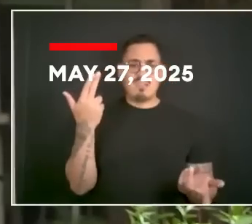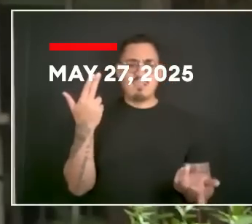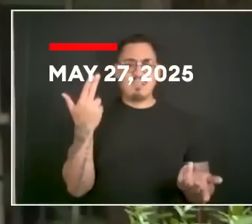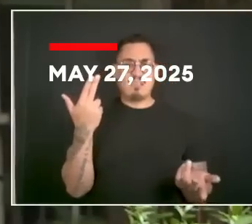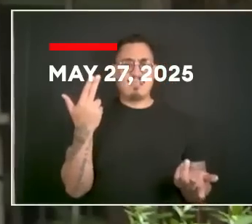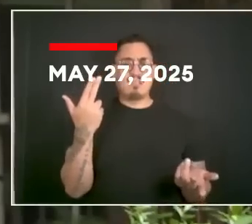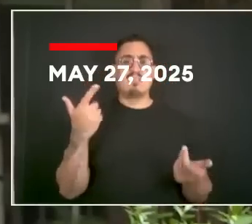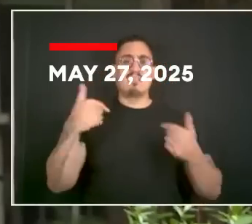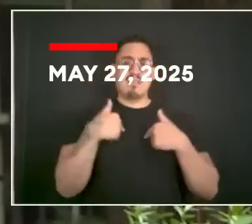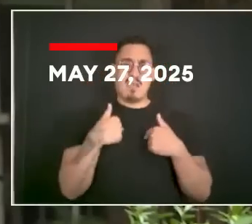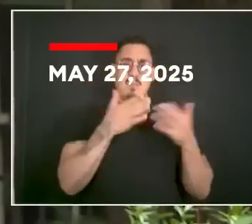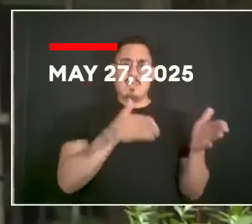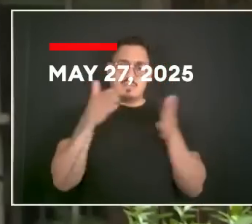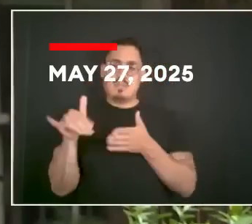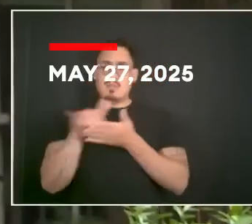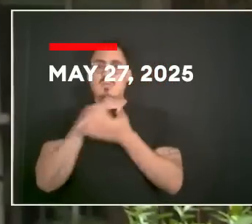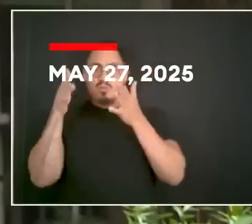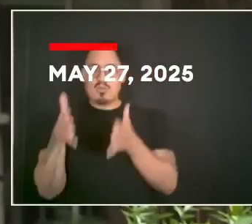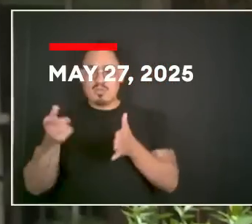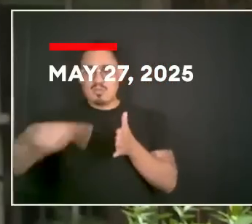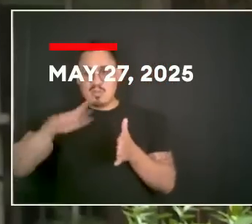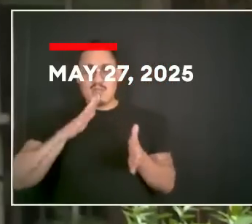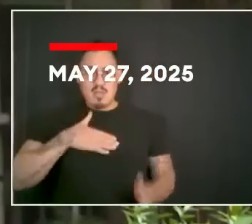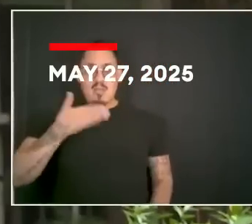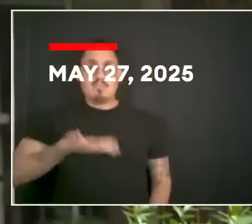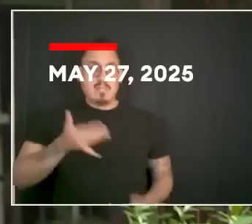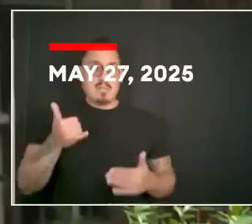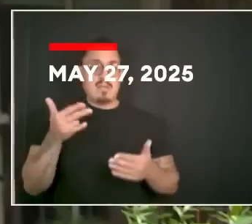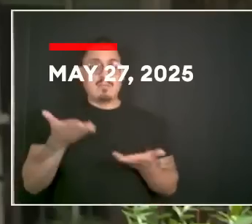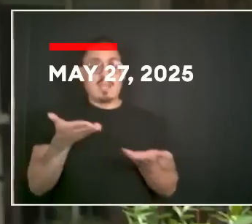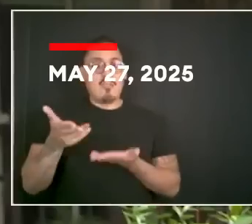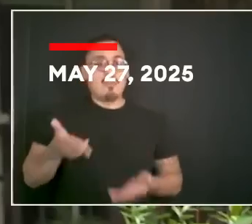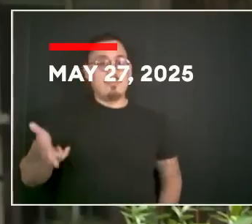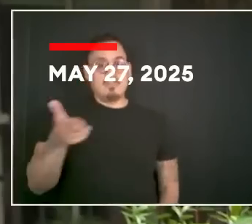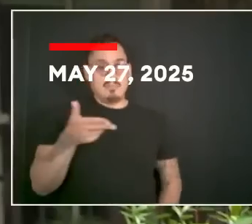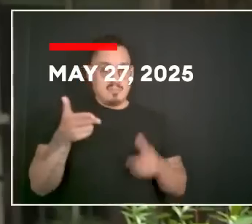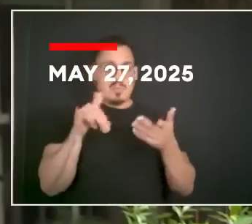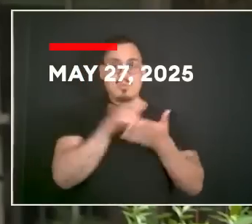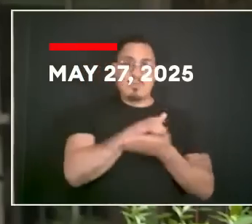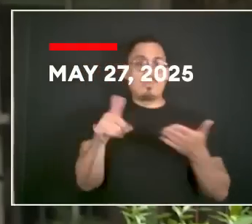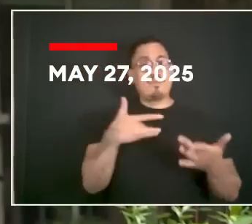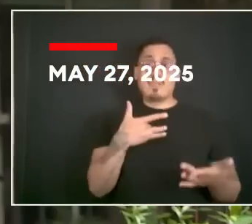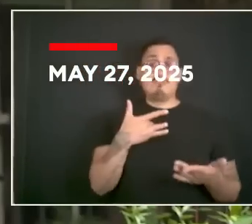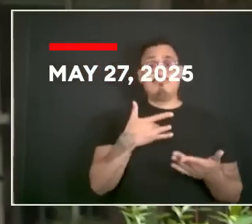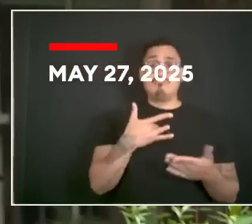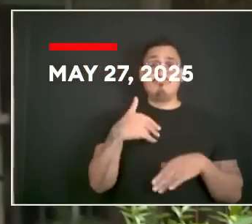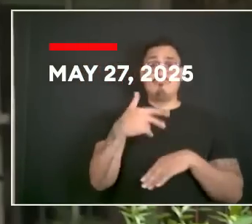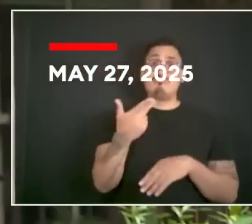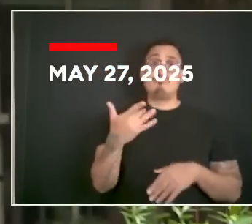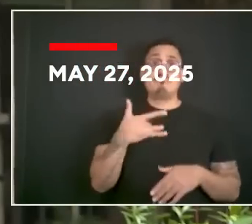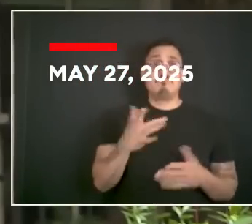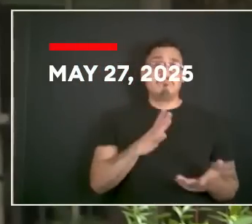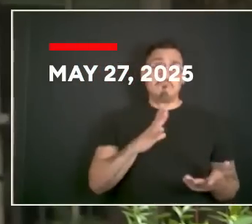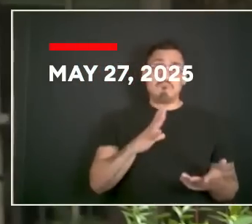on the side of New Yorkers that get upset with people that carry guns. You on the side of New Yorkers that feel that for whatever reason he didn't get everything he wanted,